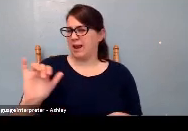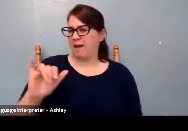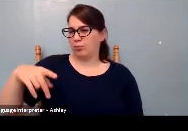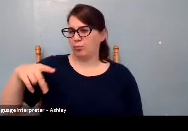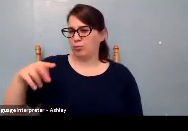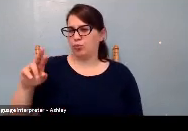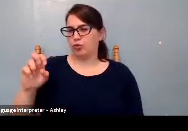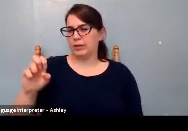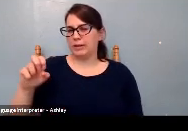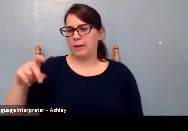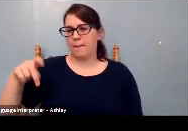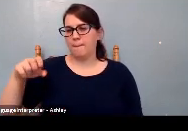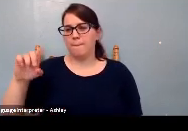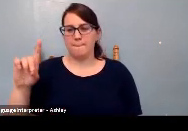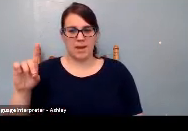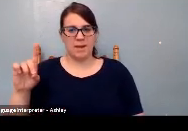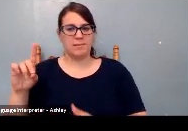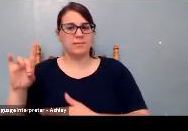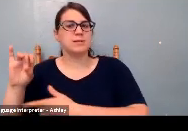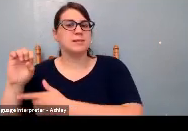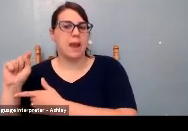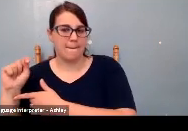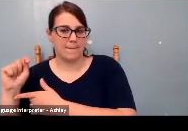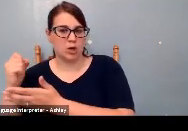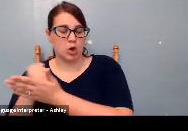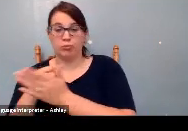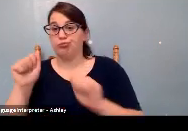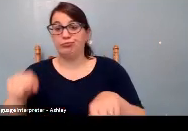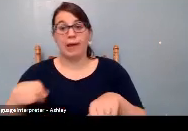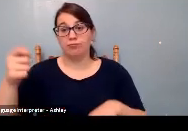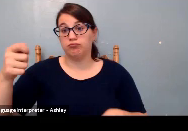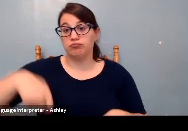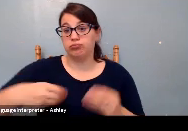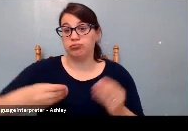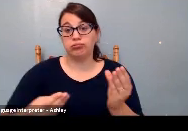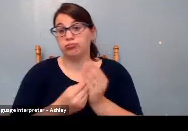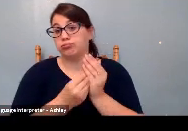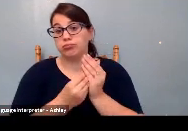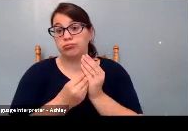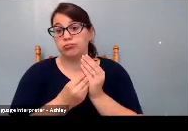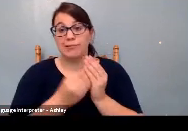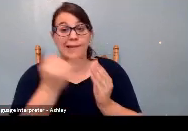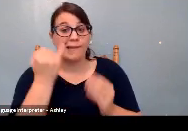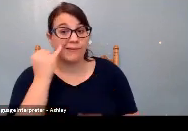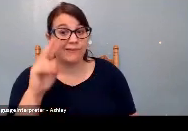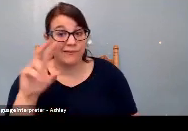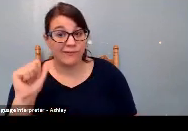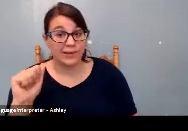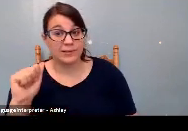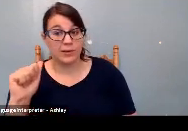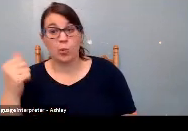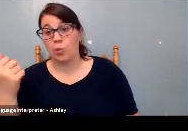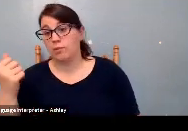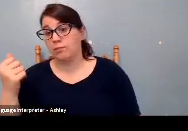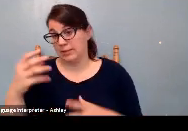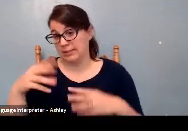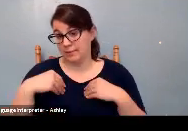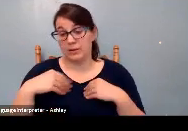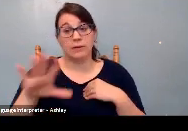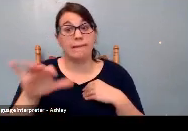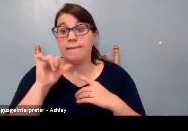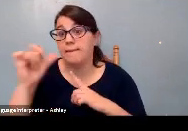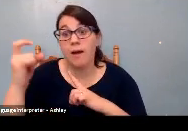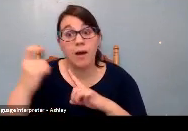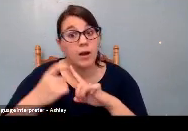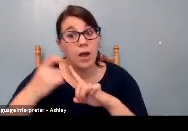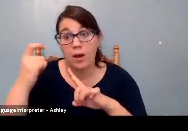card. The card can be swiped wherever Visa is accepted. They do not come automatic. It's important for folks to know that.